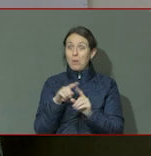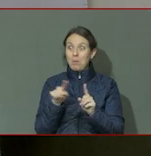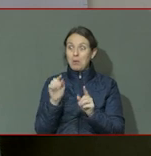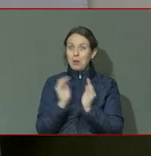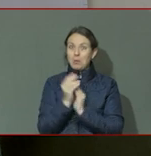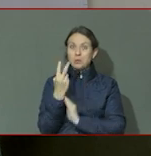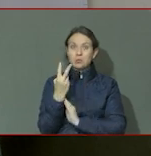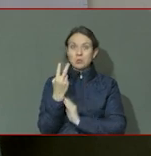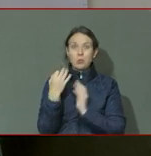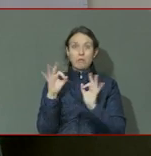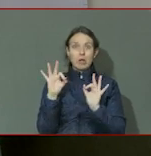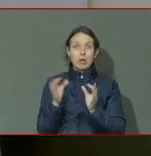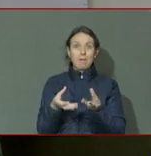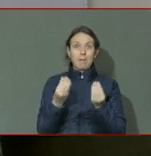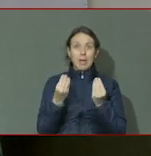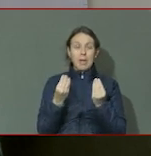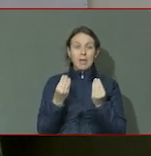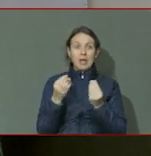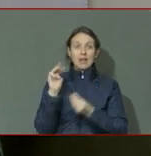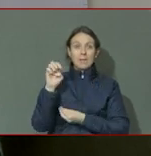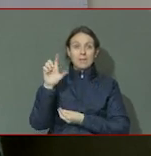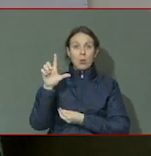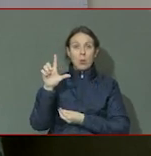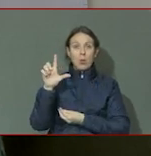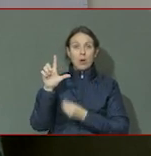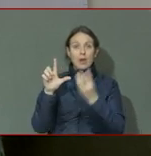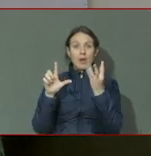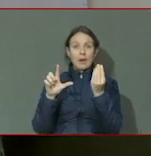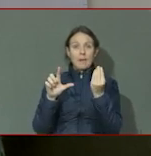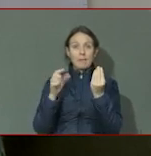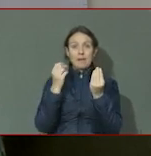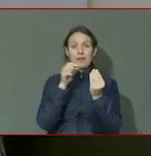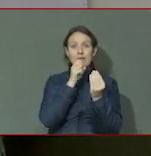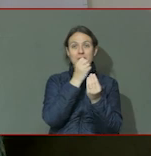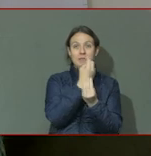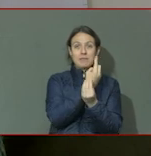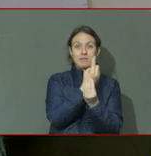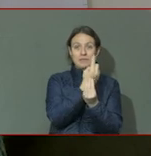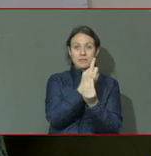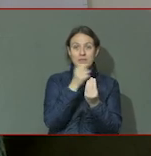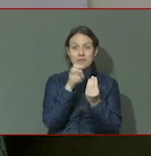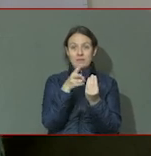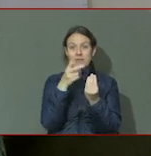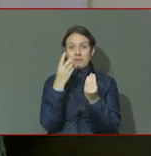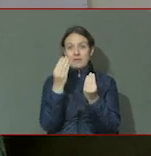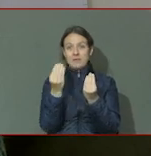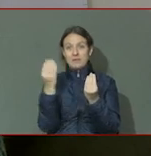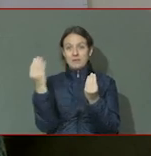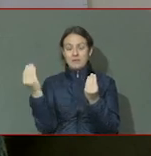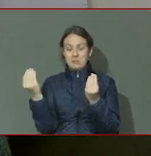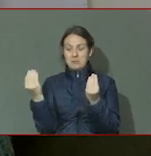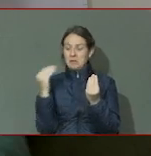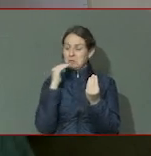I can get another one. My mole ratio is correct, so I got 3 out of 8, and I don't know anything actually, but I got 3 out of